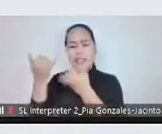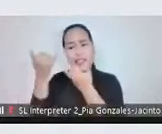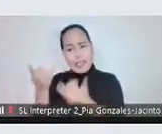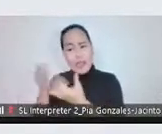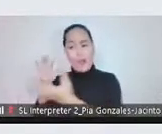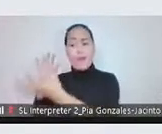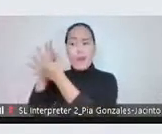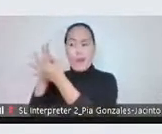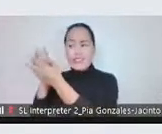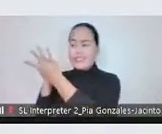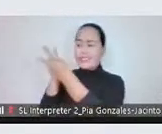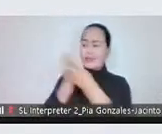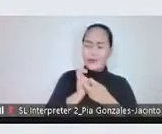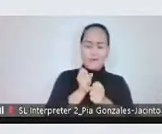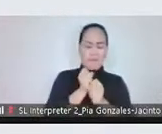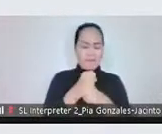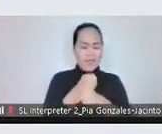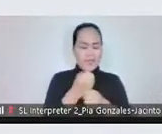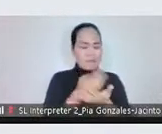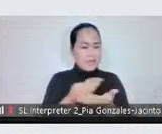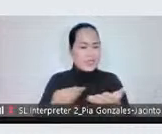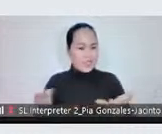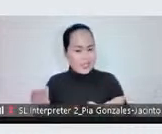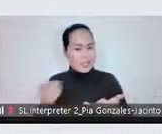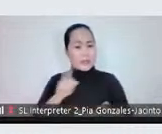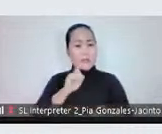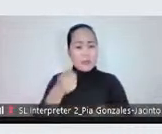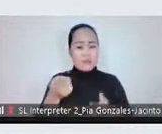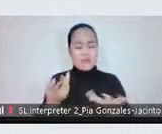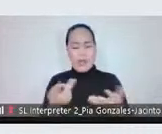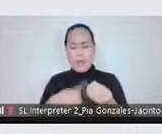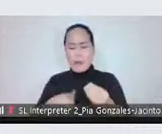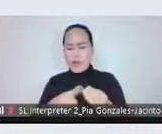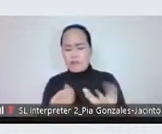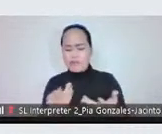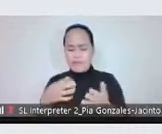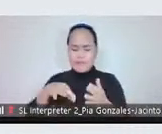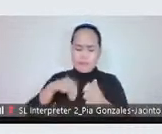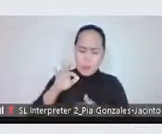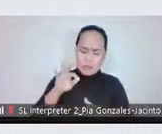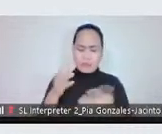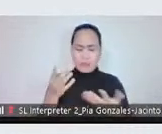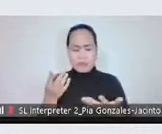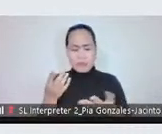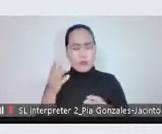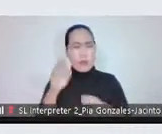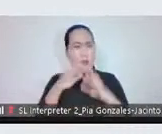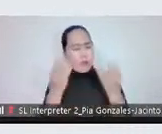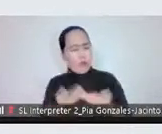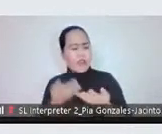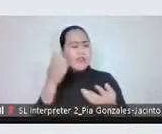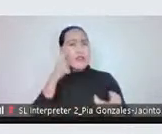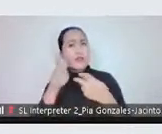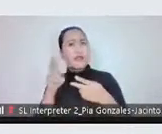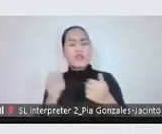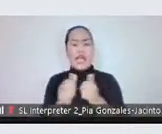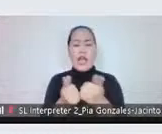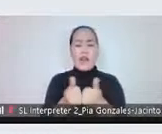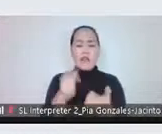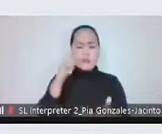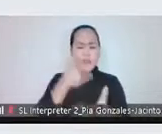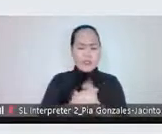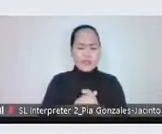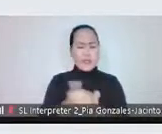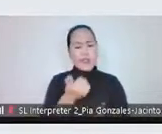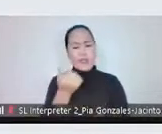made material by means of rediscovering their worldviews, belief systems, crafts, and industry. Through the